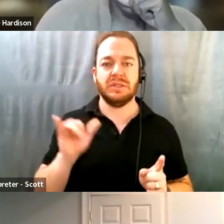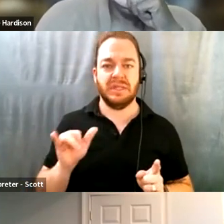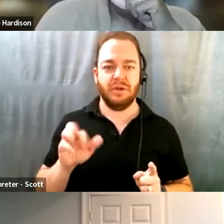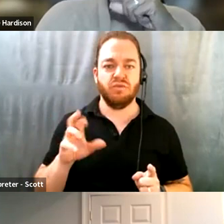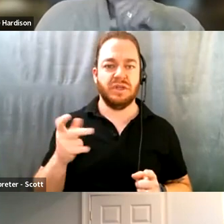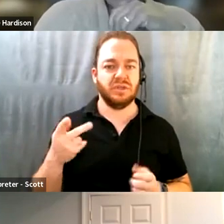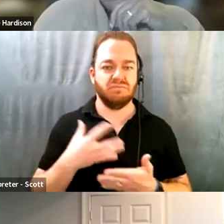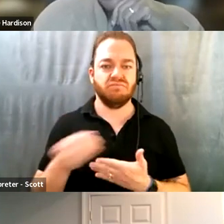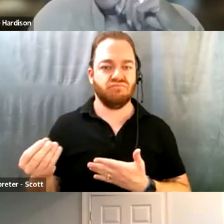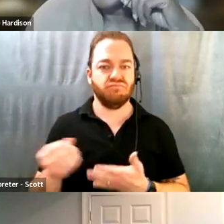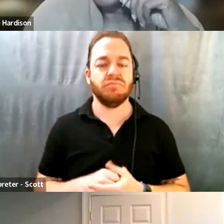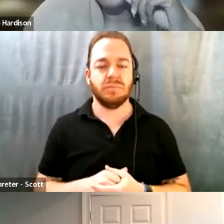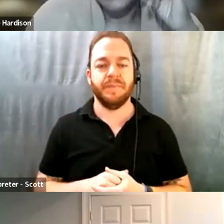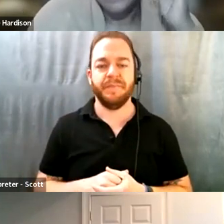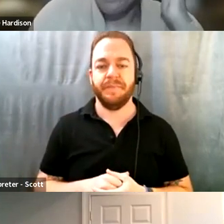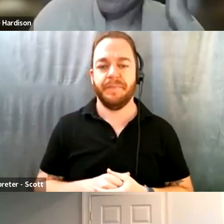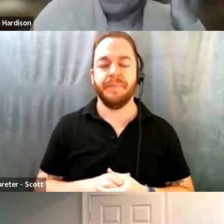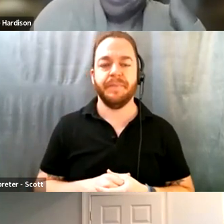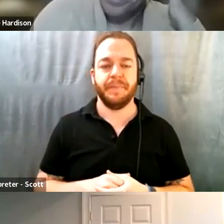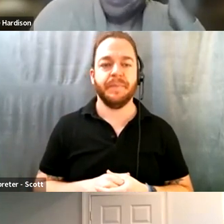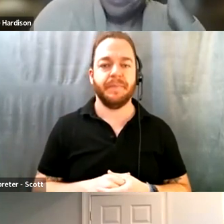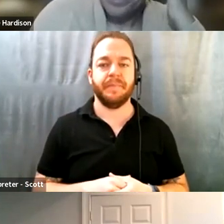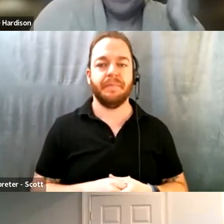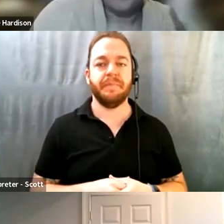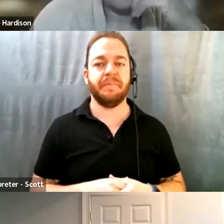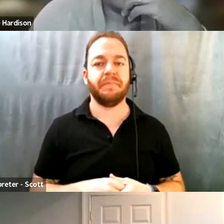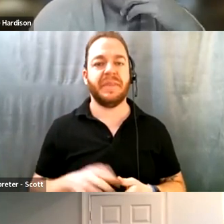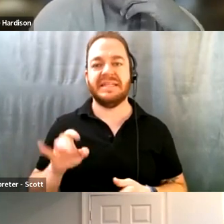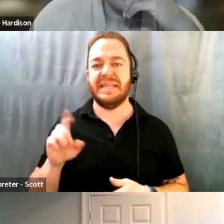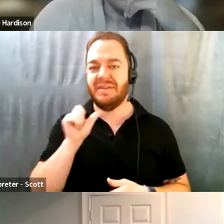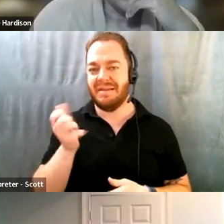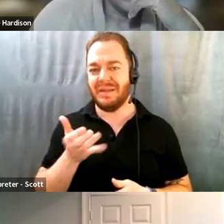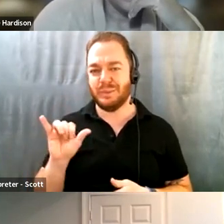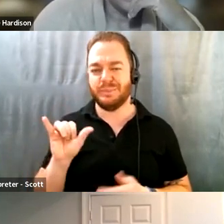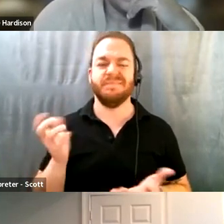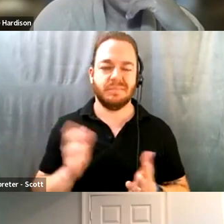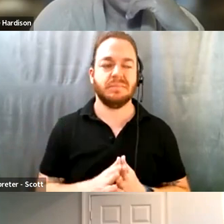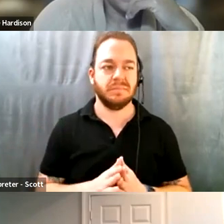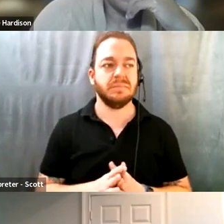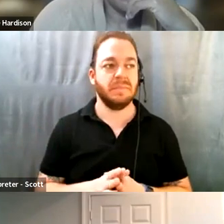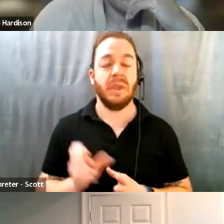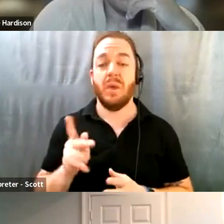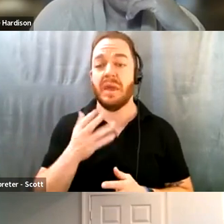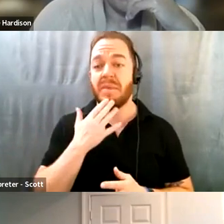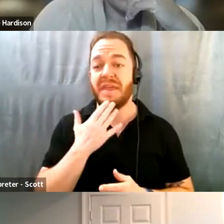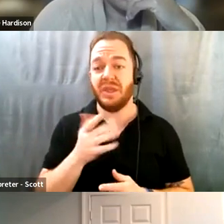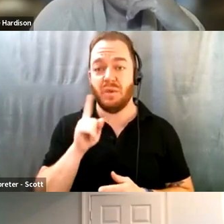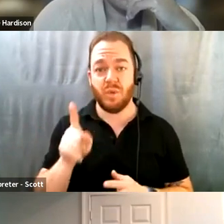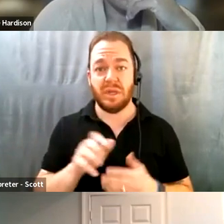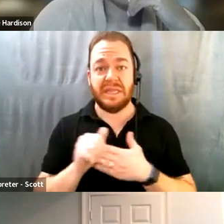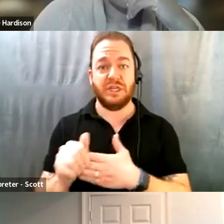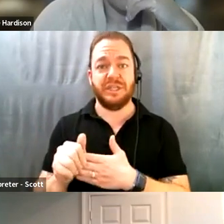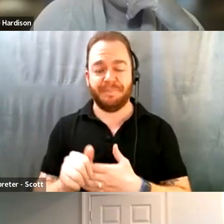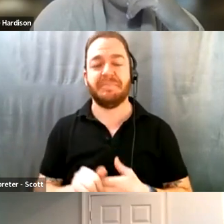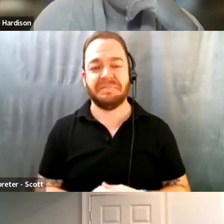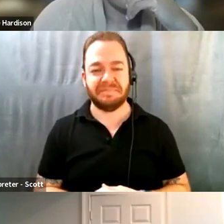yeah. Okay. Yeah. Okay. Yeah. He had to go. But I guess David isn't here either. Okay. Yep. But all right, thank you, Luke, for your leadership. Yeah,